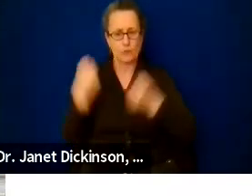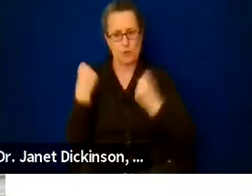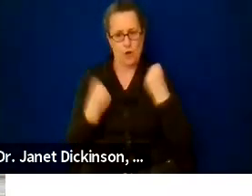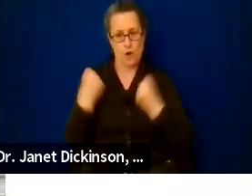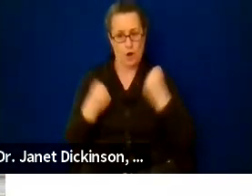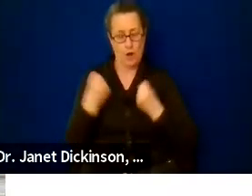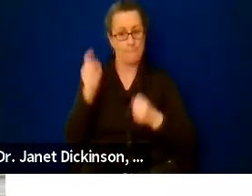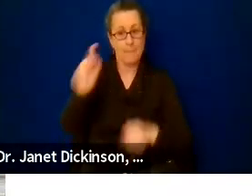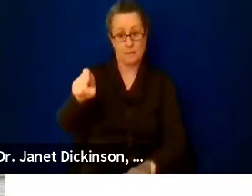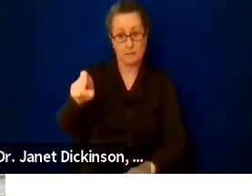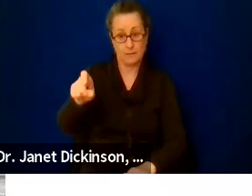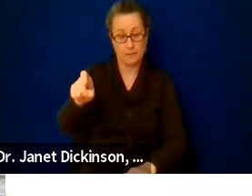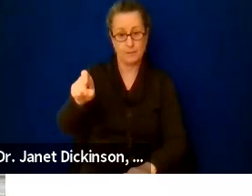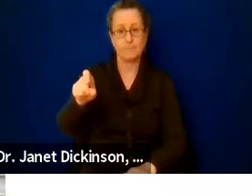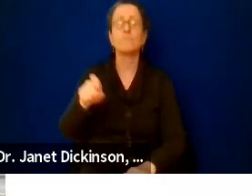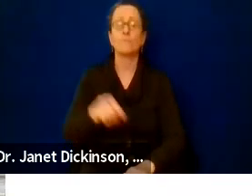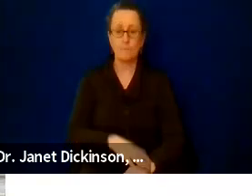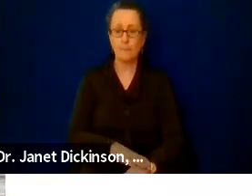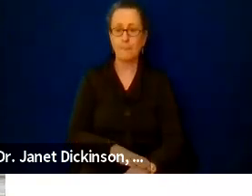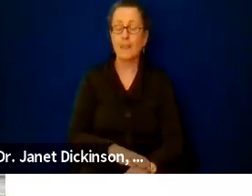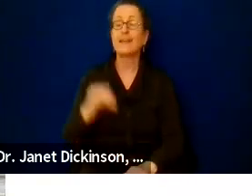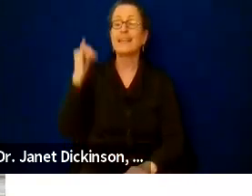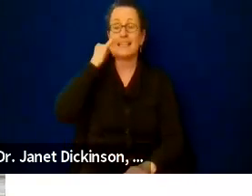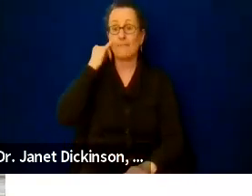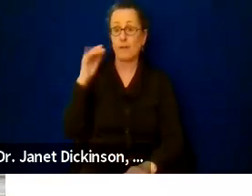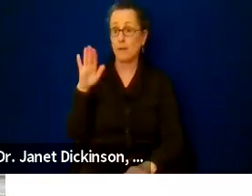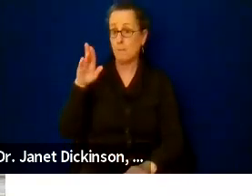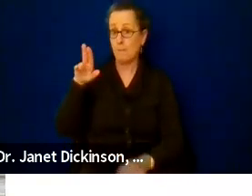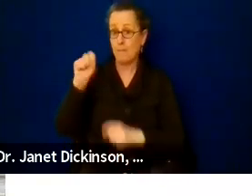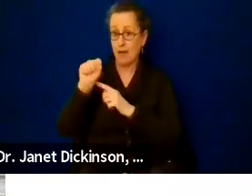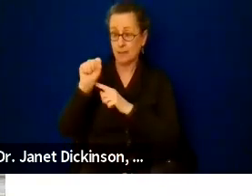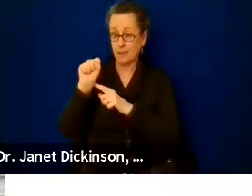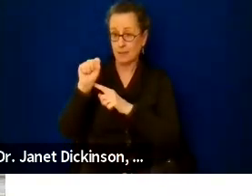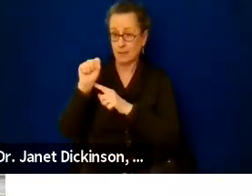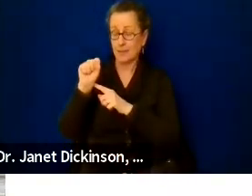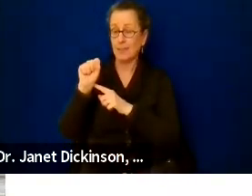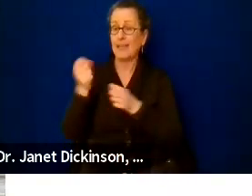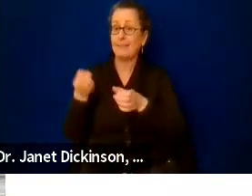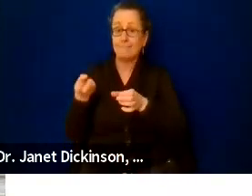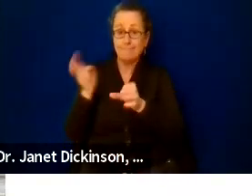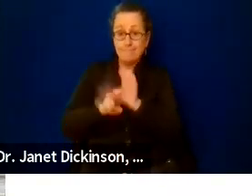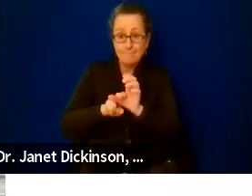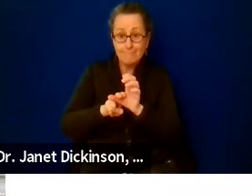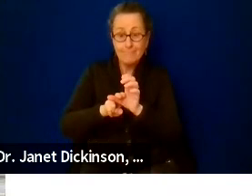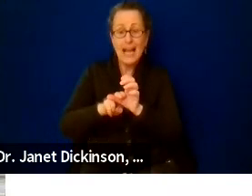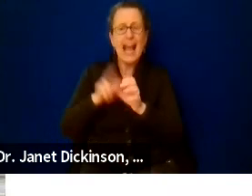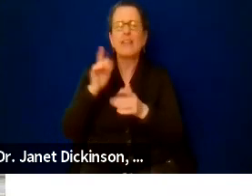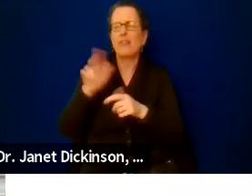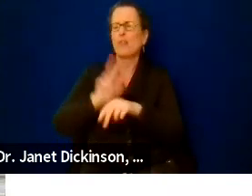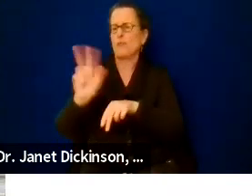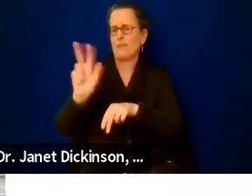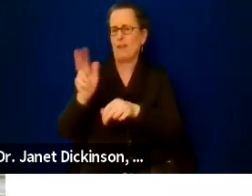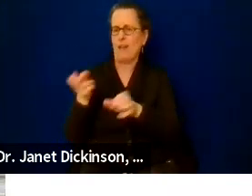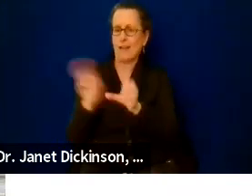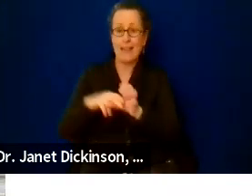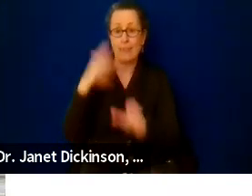School, so our kiddos who are taking the bus will get the bus on the front of the school, the driveway, and then